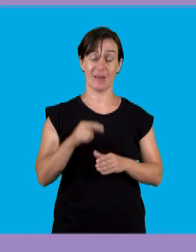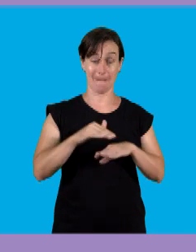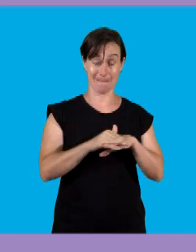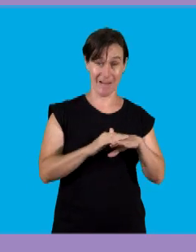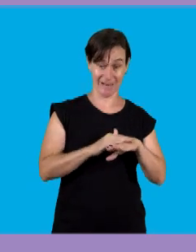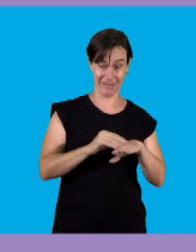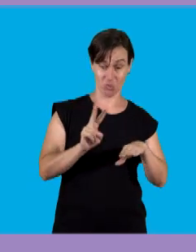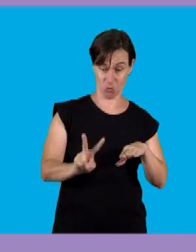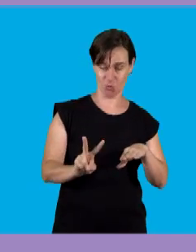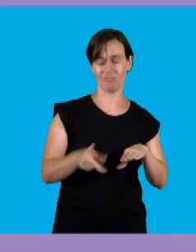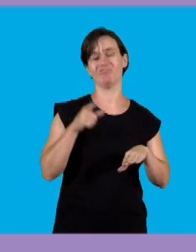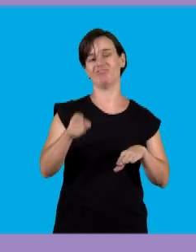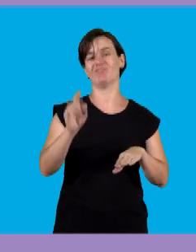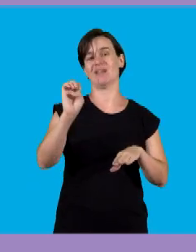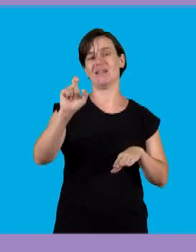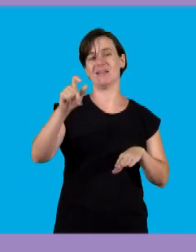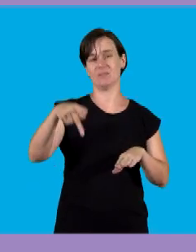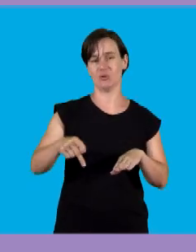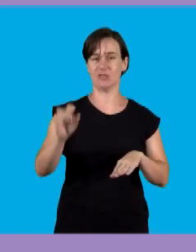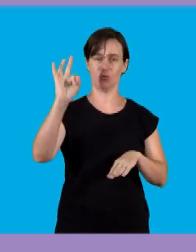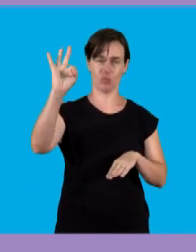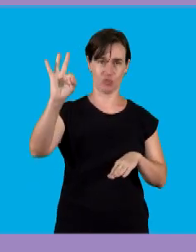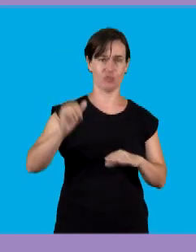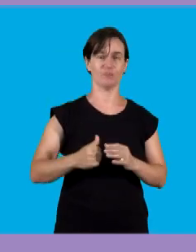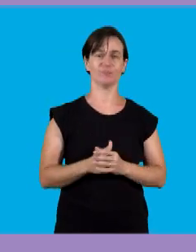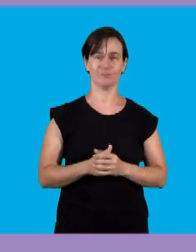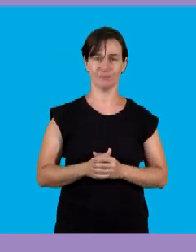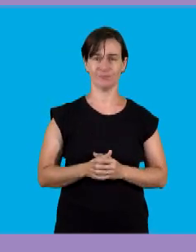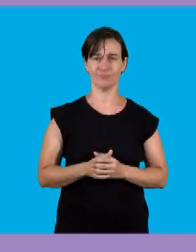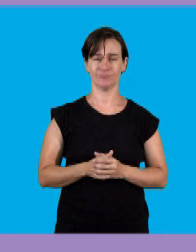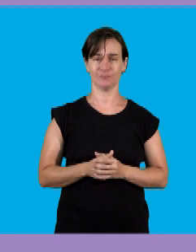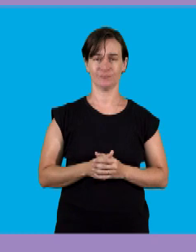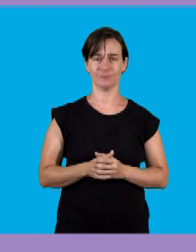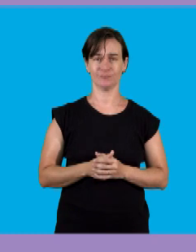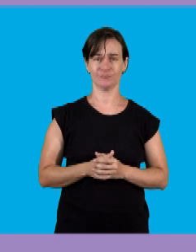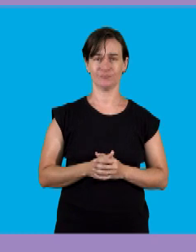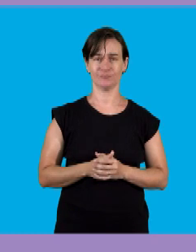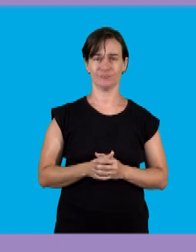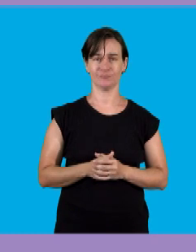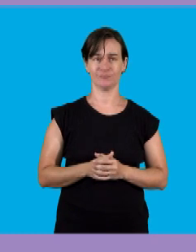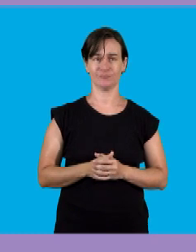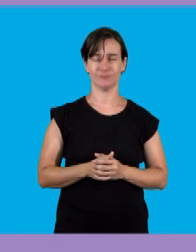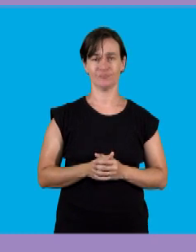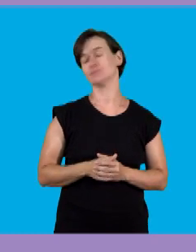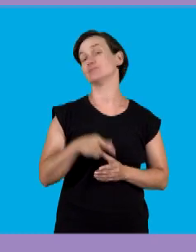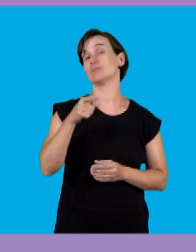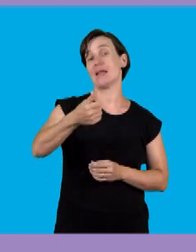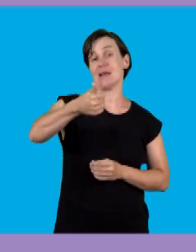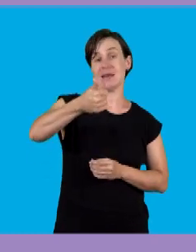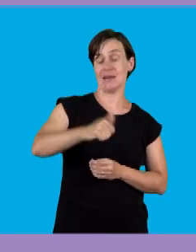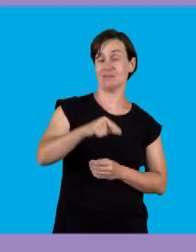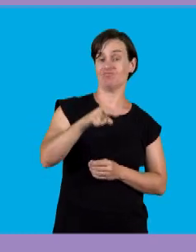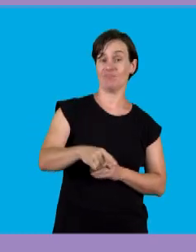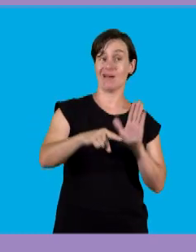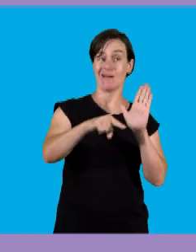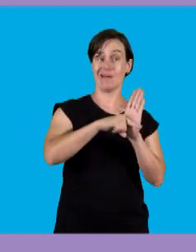by itself 2 times, which means it is 2 to the exponent of 3. Let's go over to